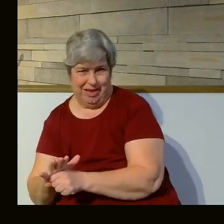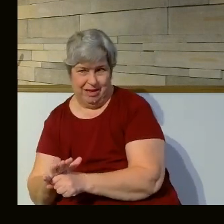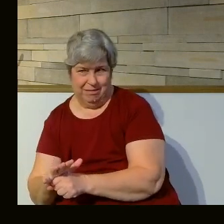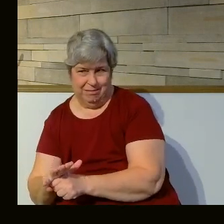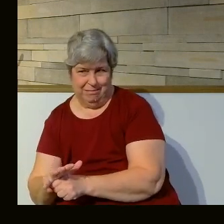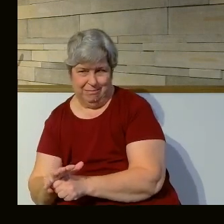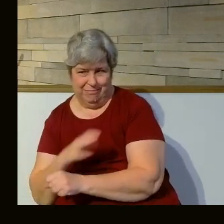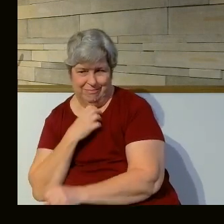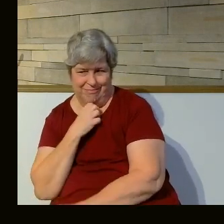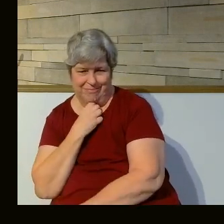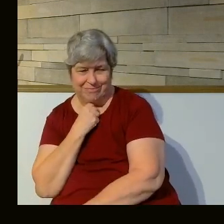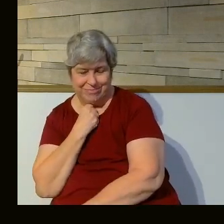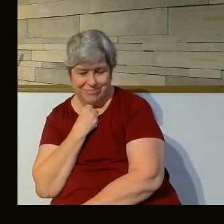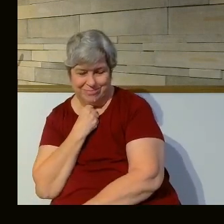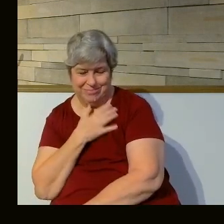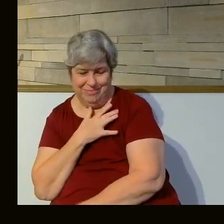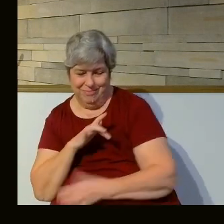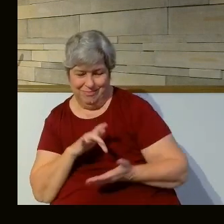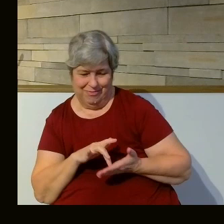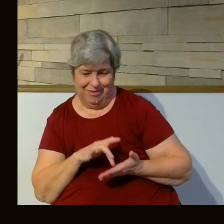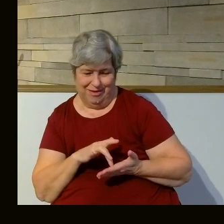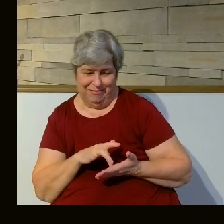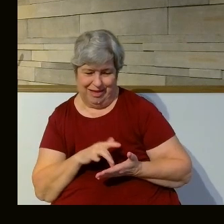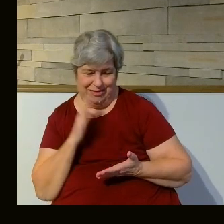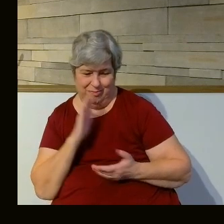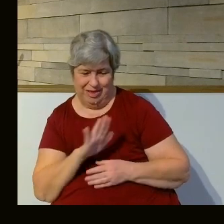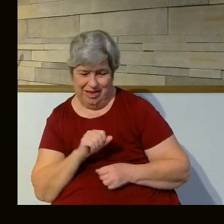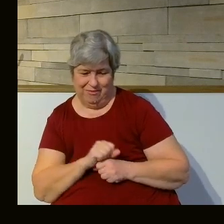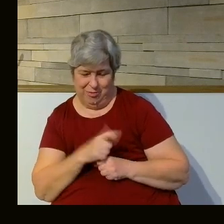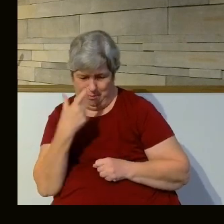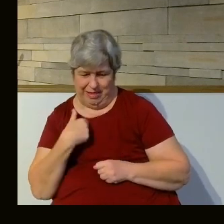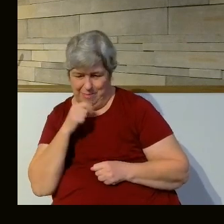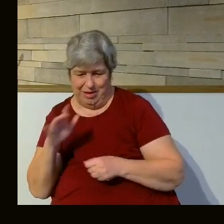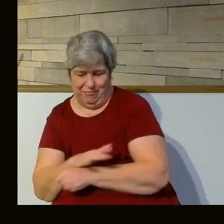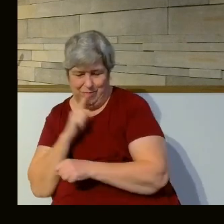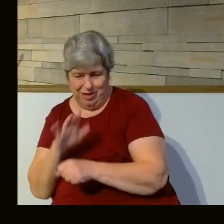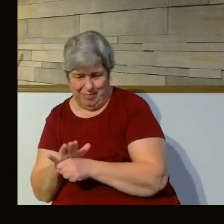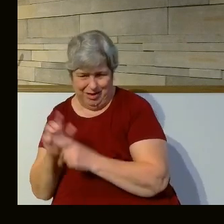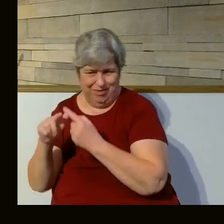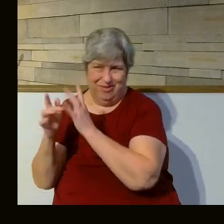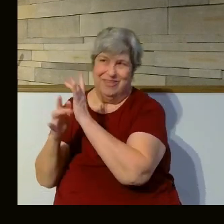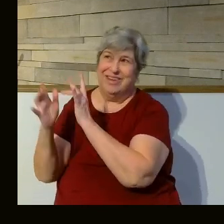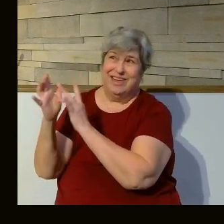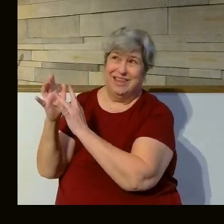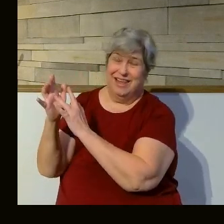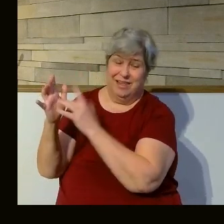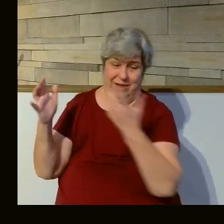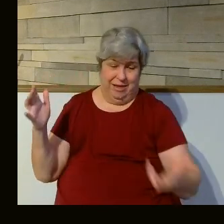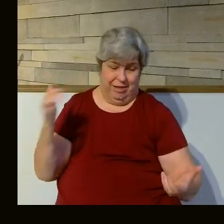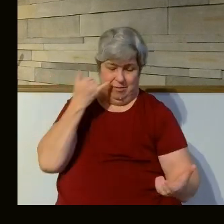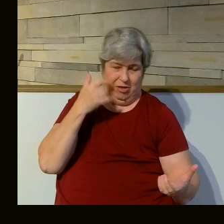no. My devices that hardly ever work. What about your commitment to Jesus Christ? How